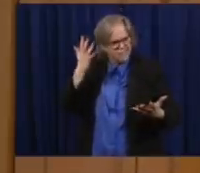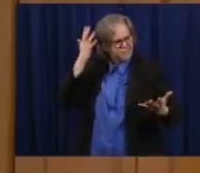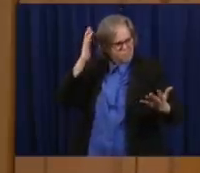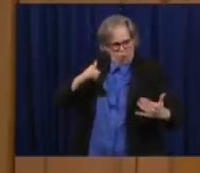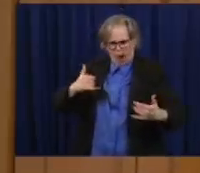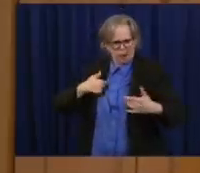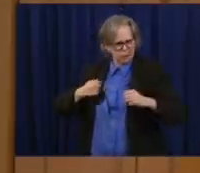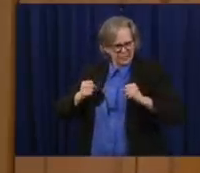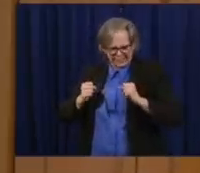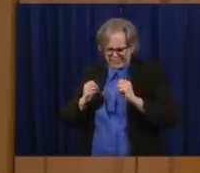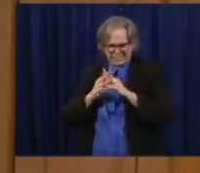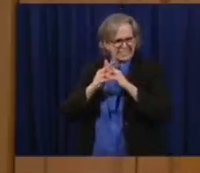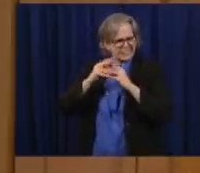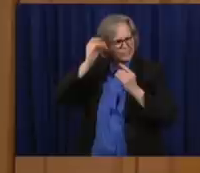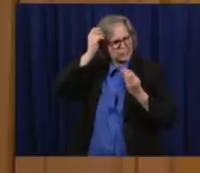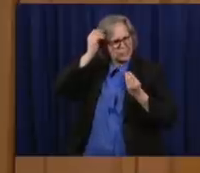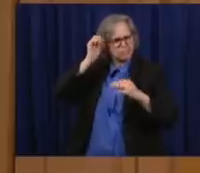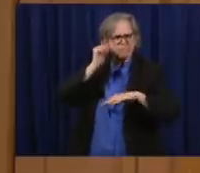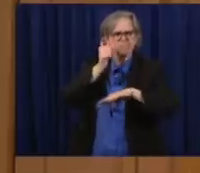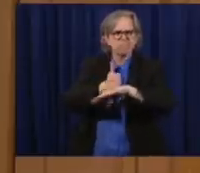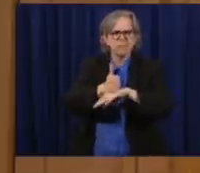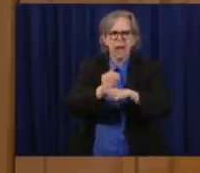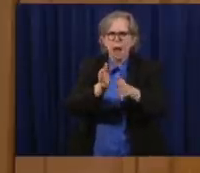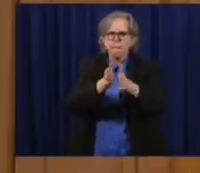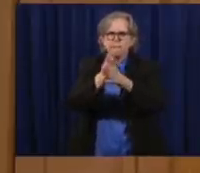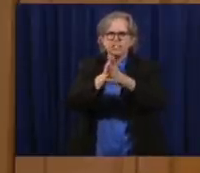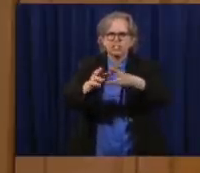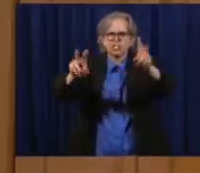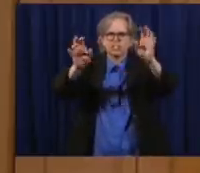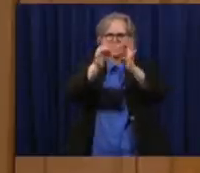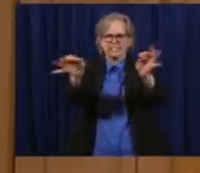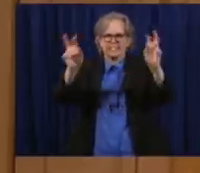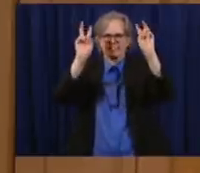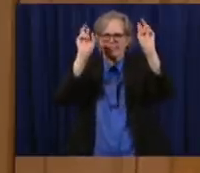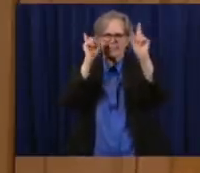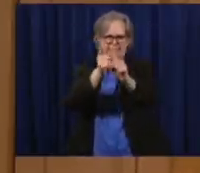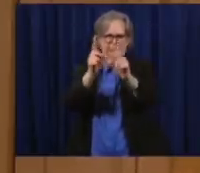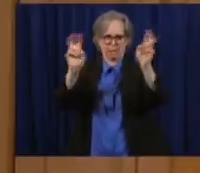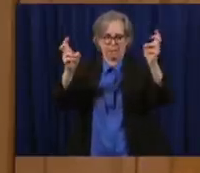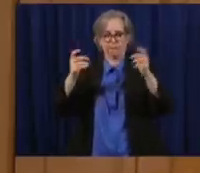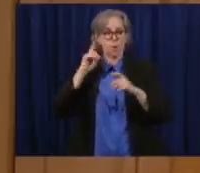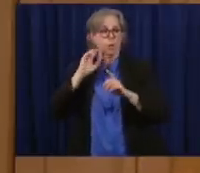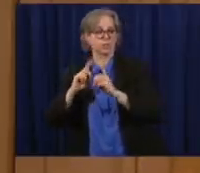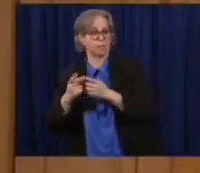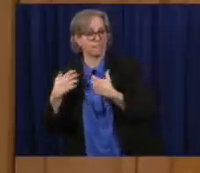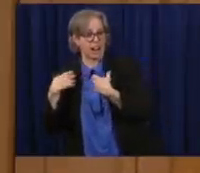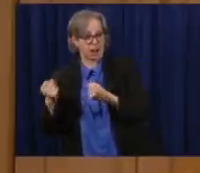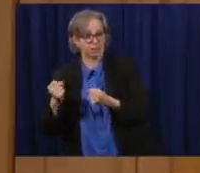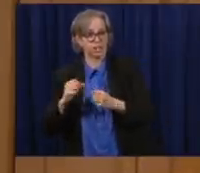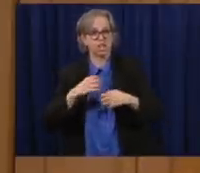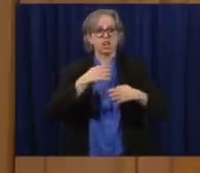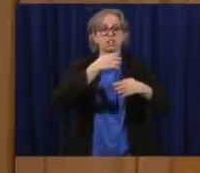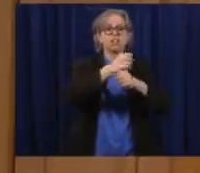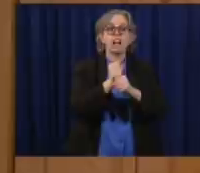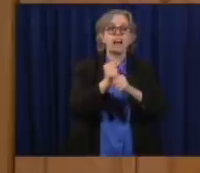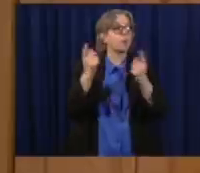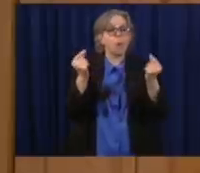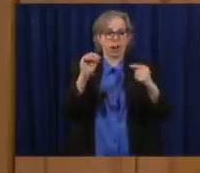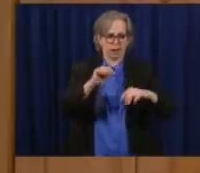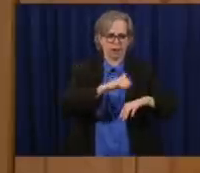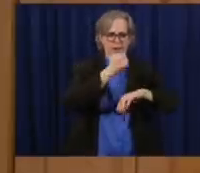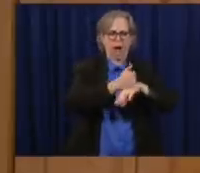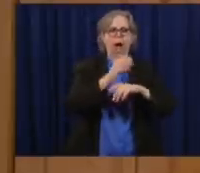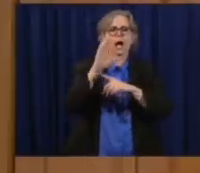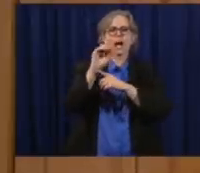statement for the Department of Health to be, again, creating the conditions in which all people can lead flourishing